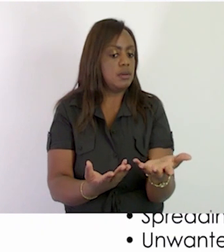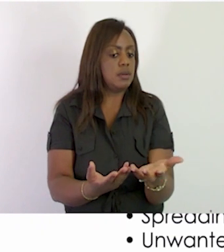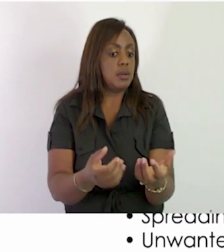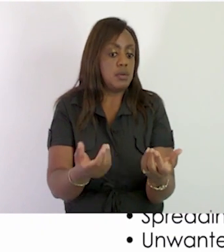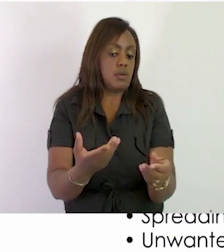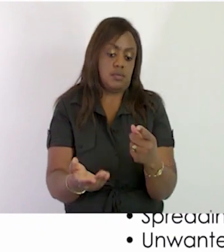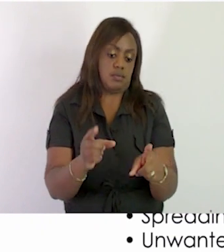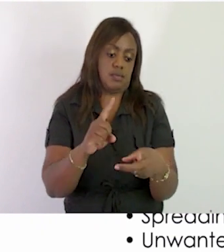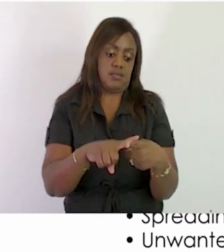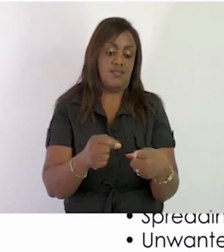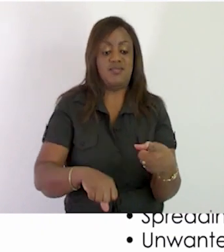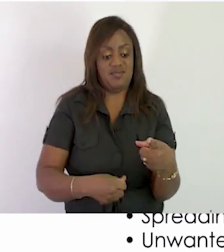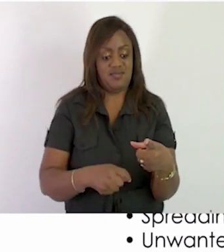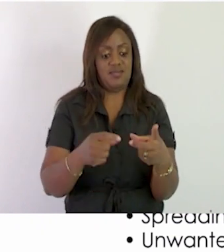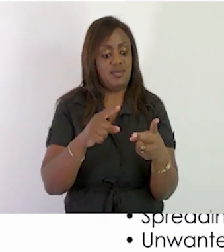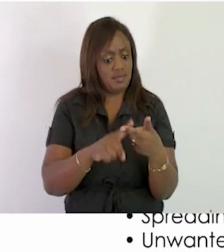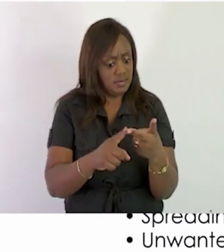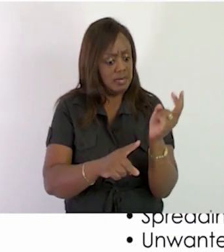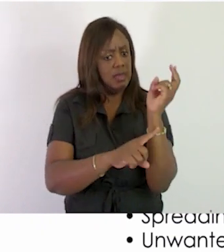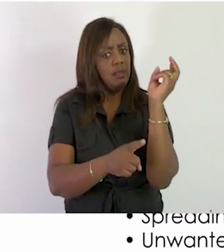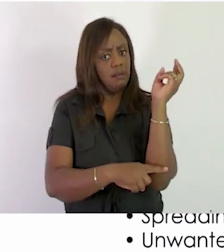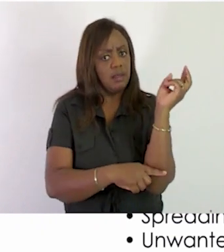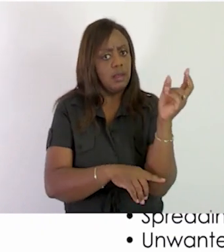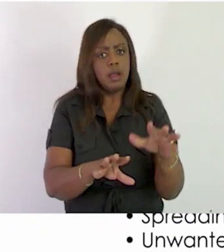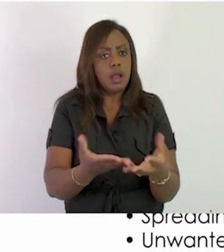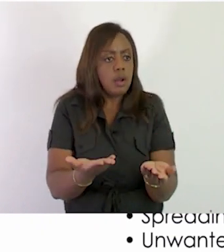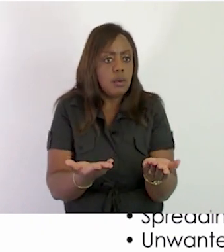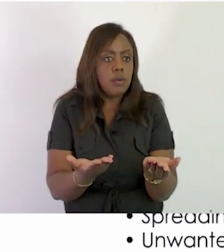are sick, your parents or your neighbors or just your family